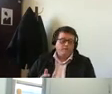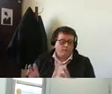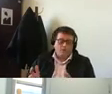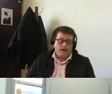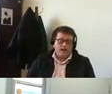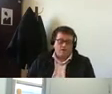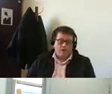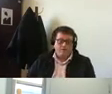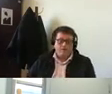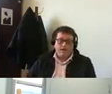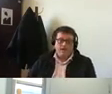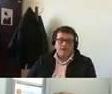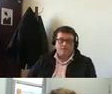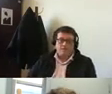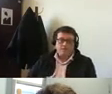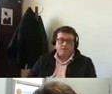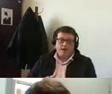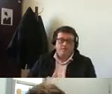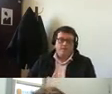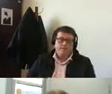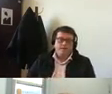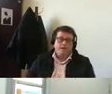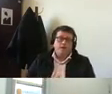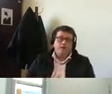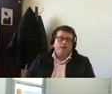or any other kind of aspect of someone's care.